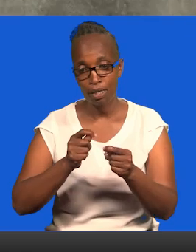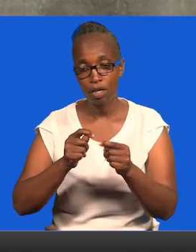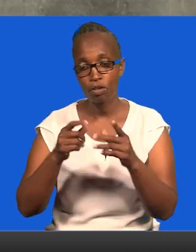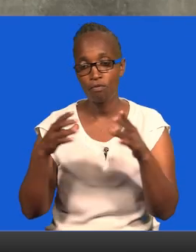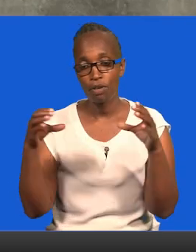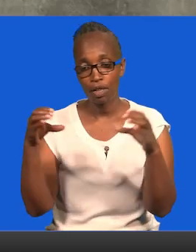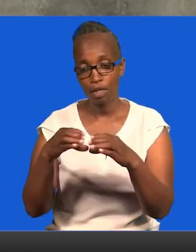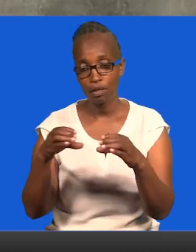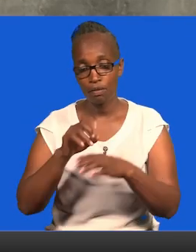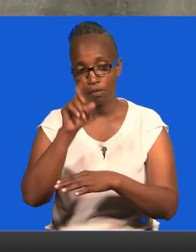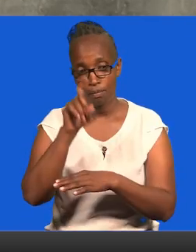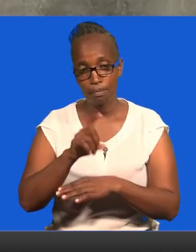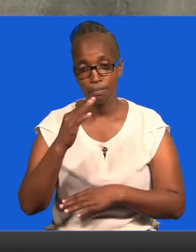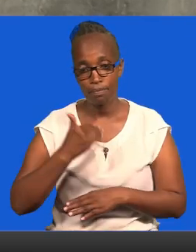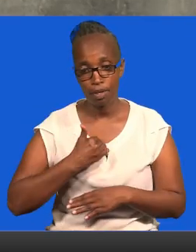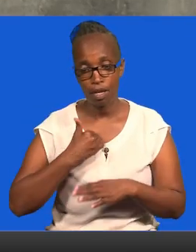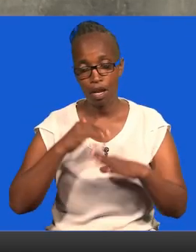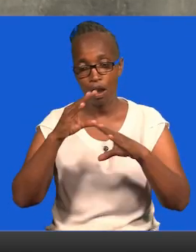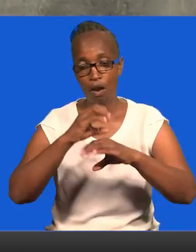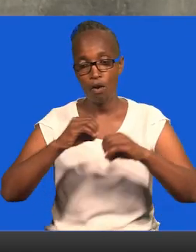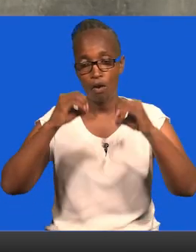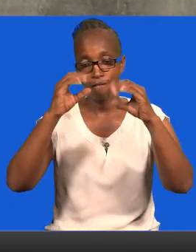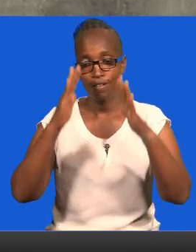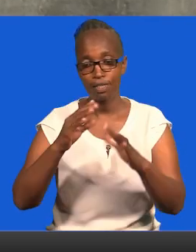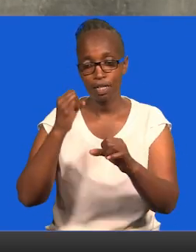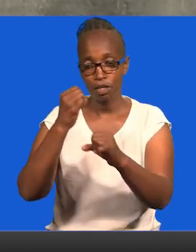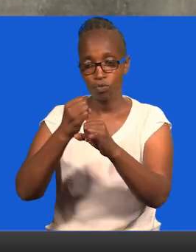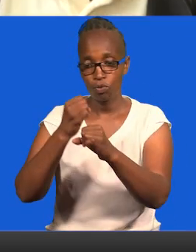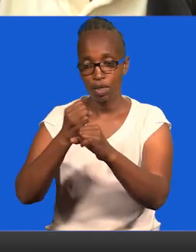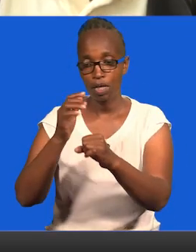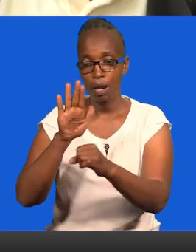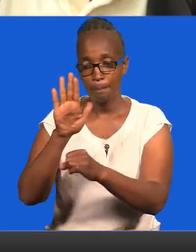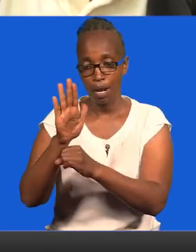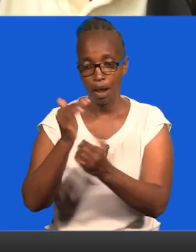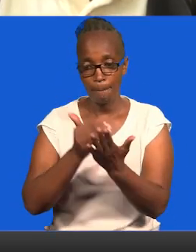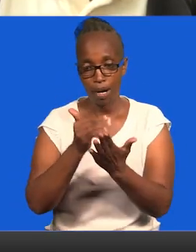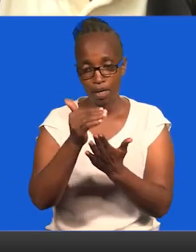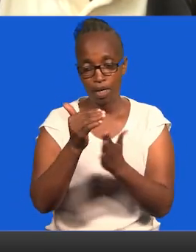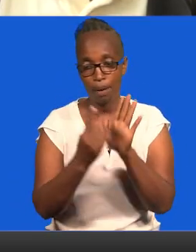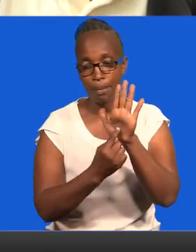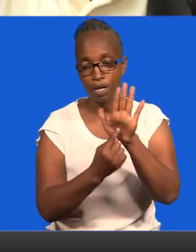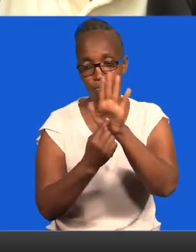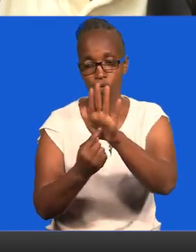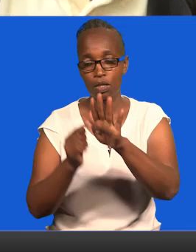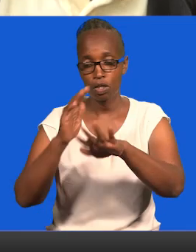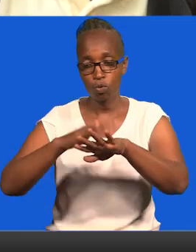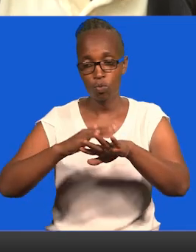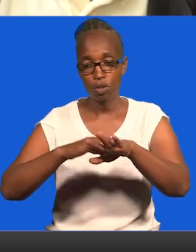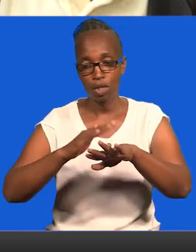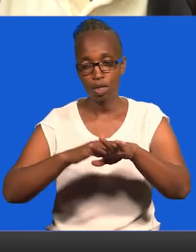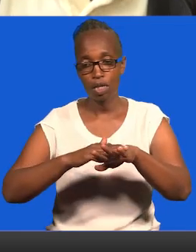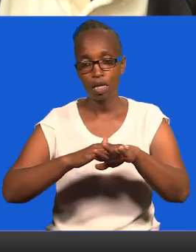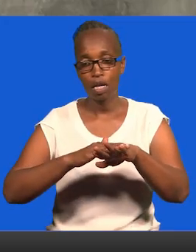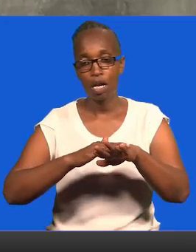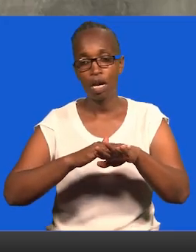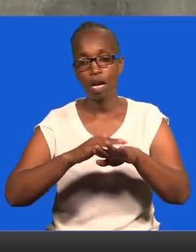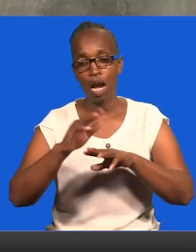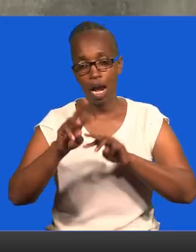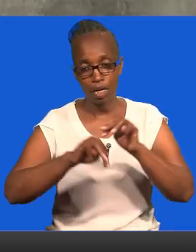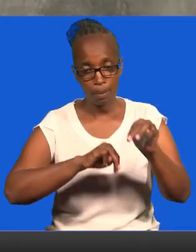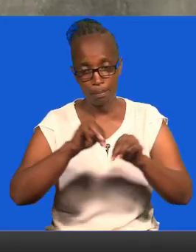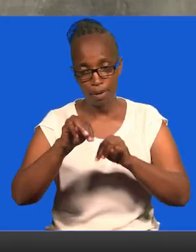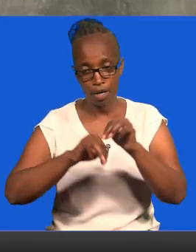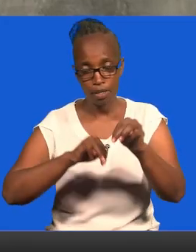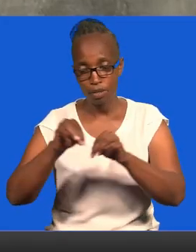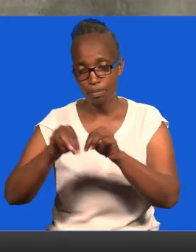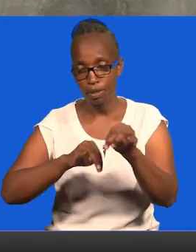the club, let us also have officials doing their bit by exercising good governance so that you can attract